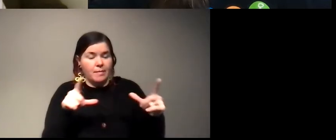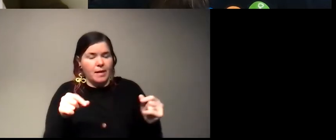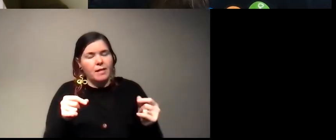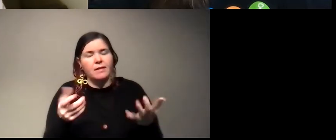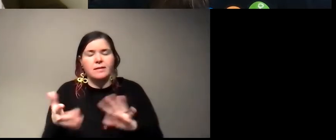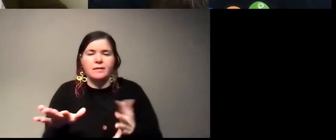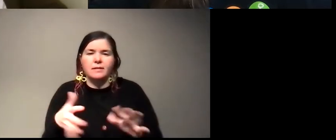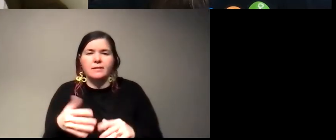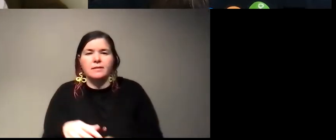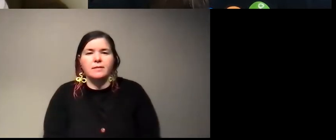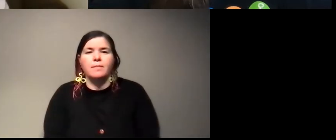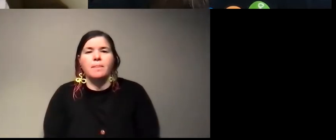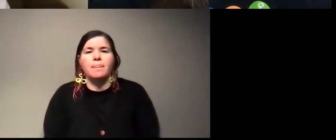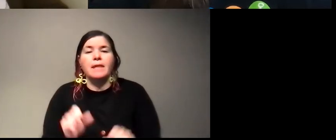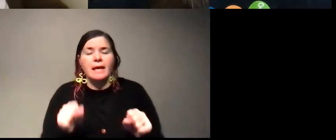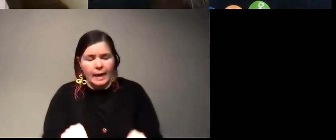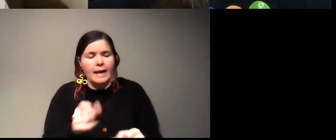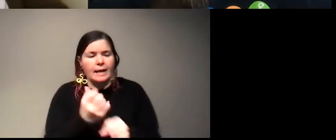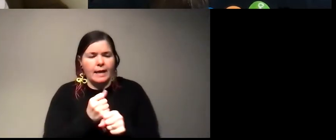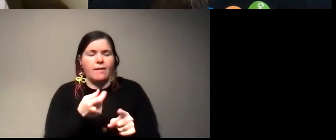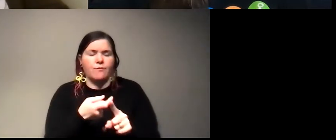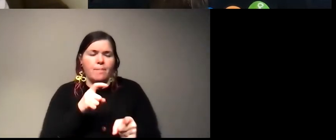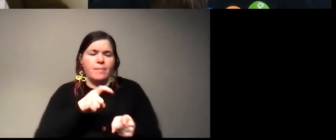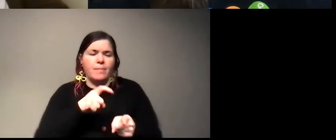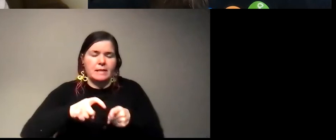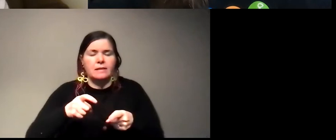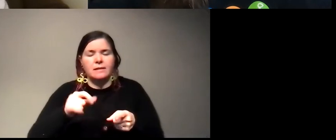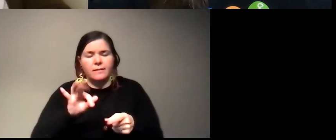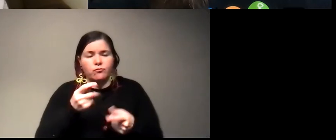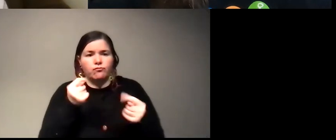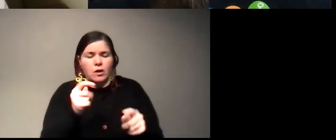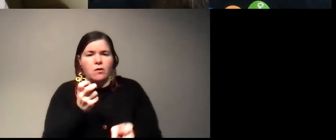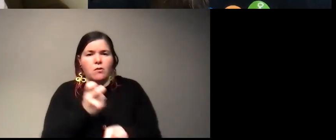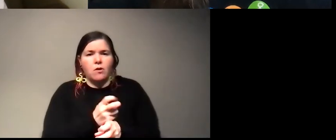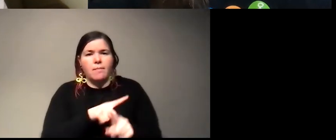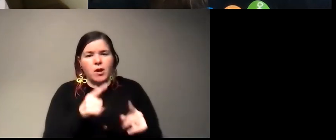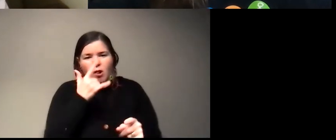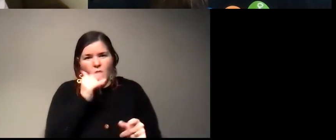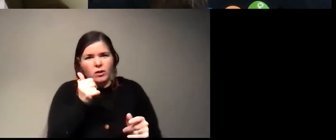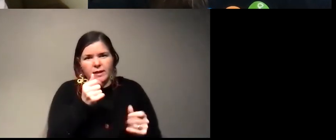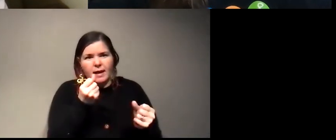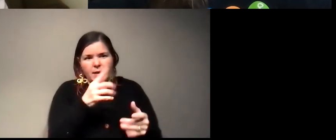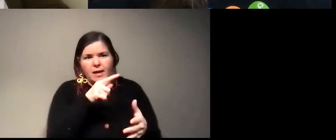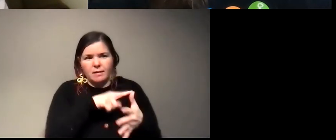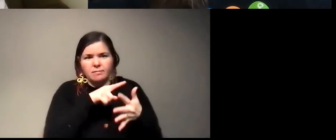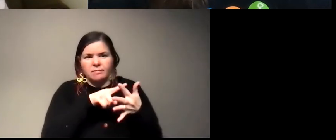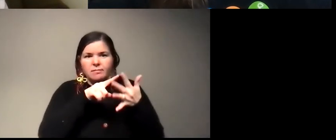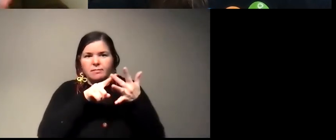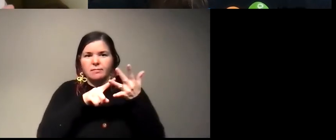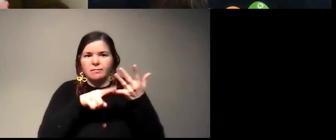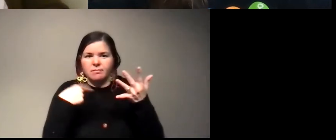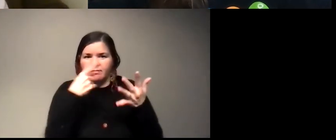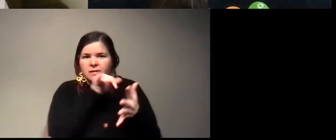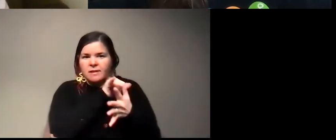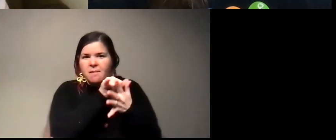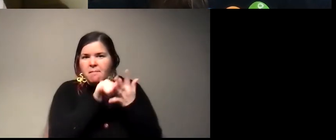out of the castor bean seed if you try hard enough, but it also looks like a lot of other things that can just get